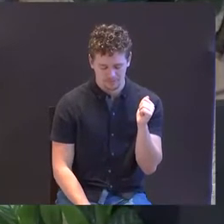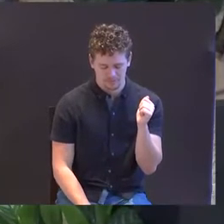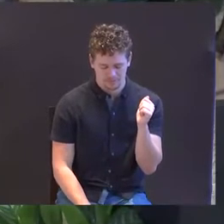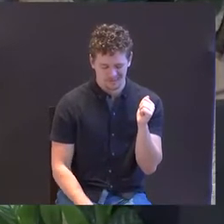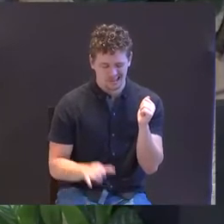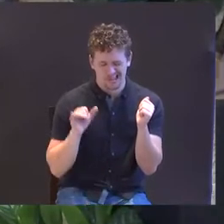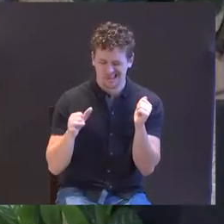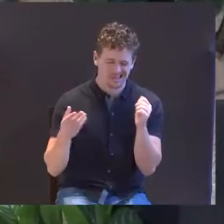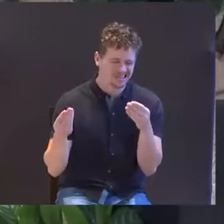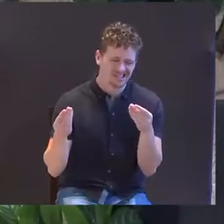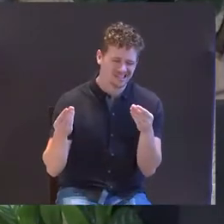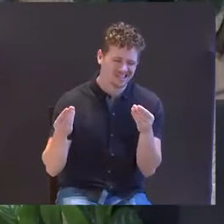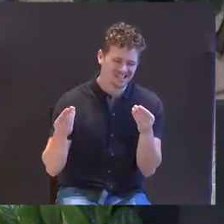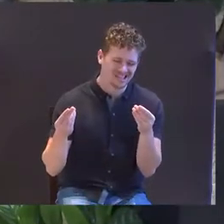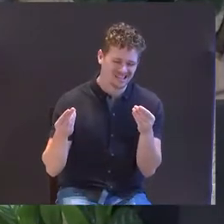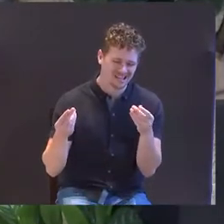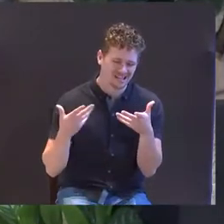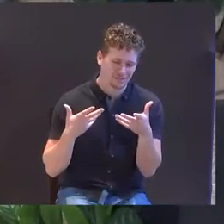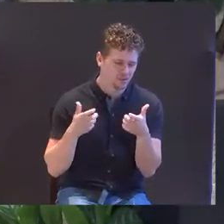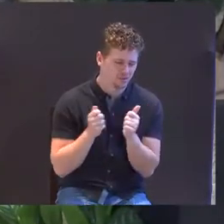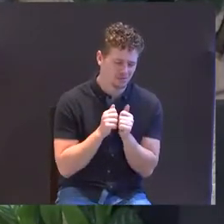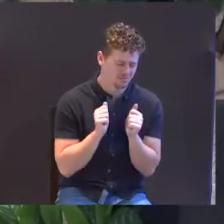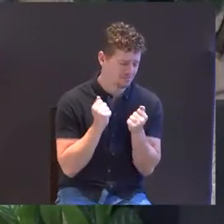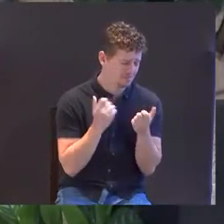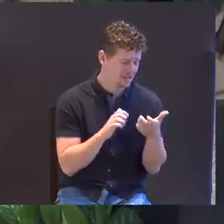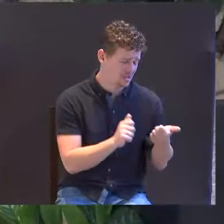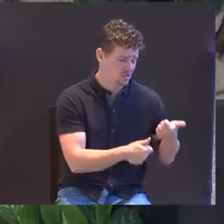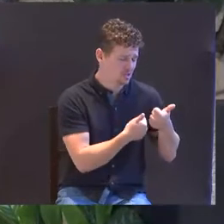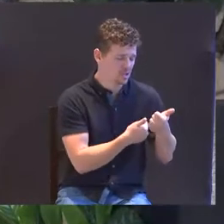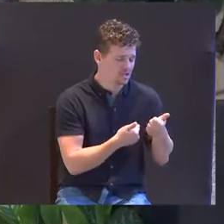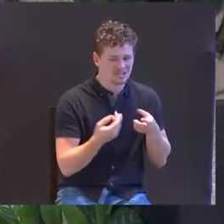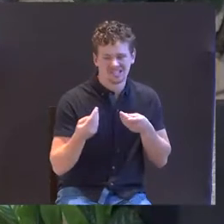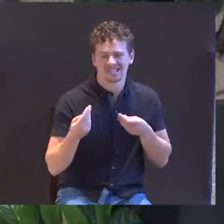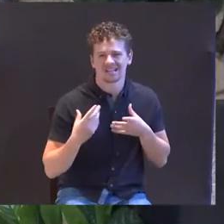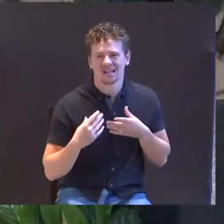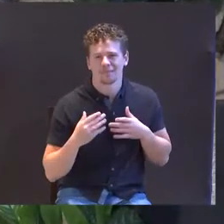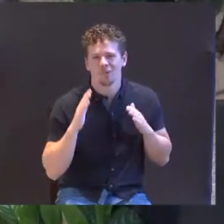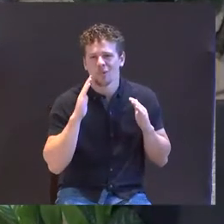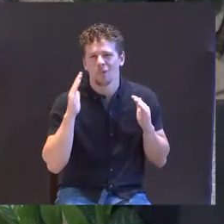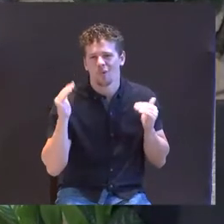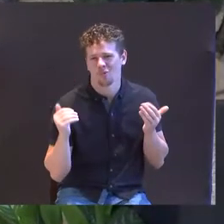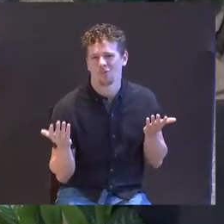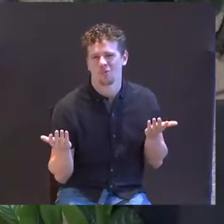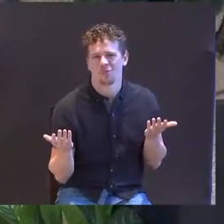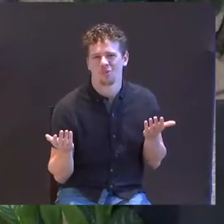It gave me, in the midst of these challenges, it gave me hope.